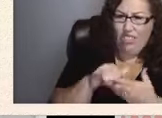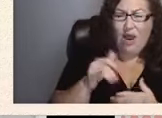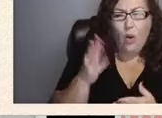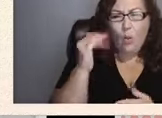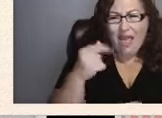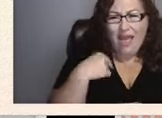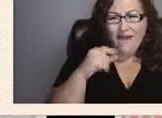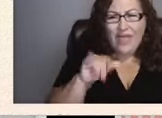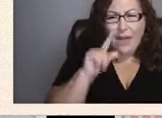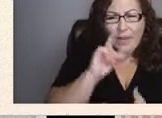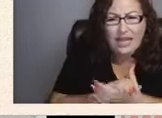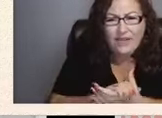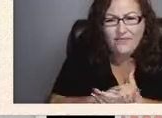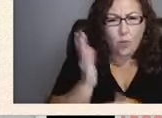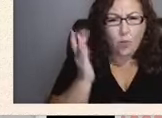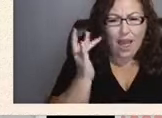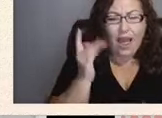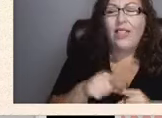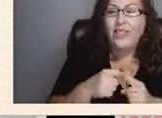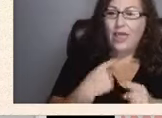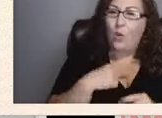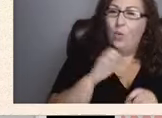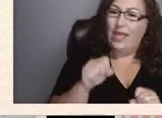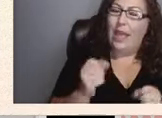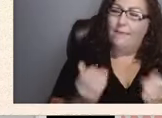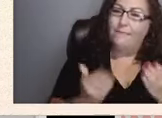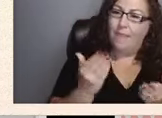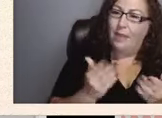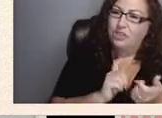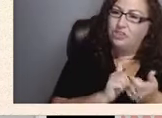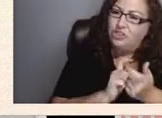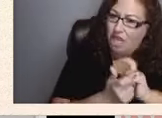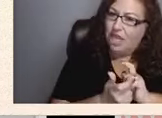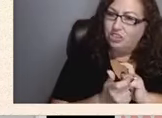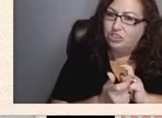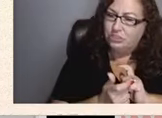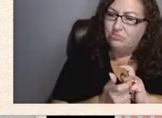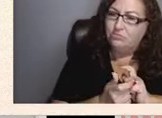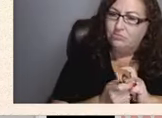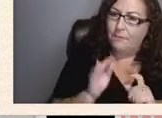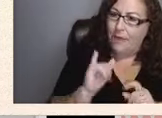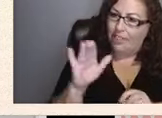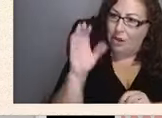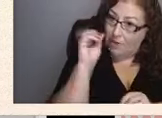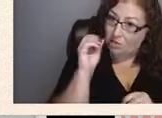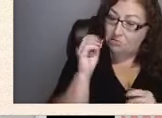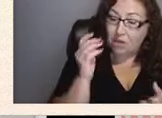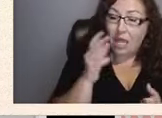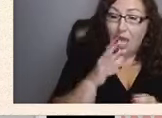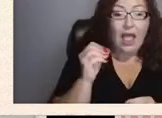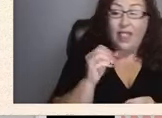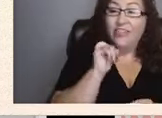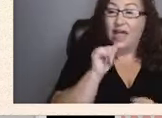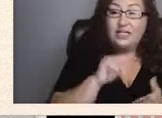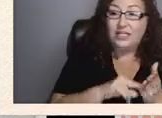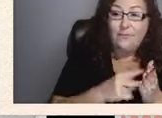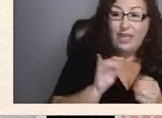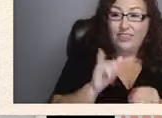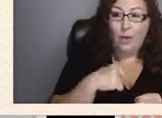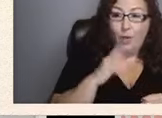can then maybe be changed, transformed by their opinion. And that doesn't mean that we're going to sway over to their